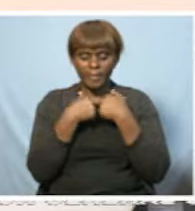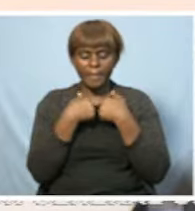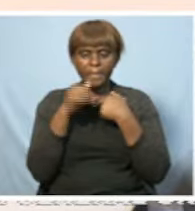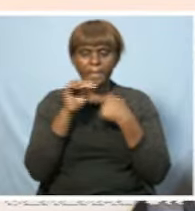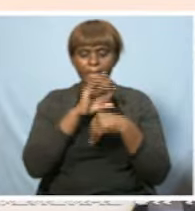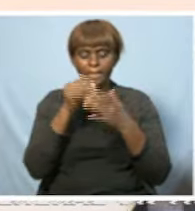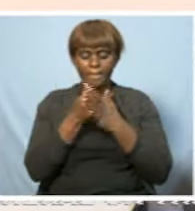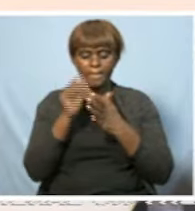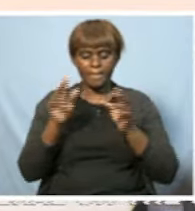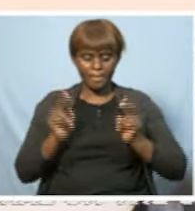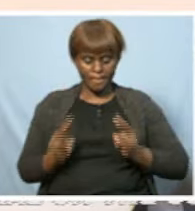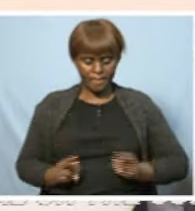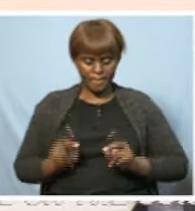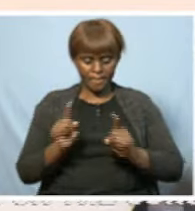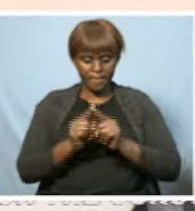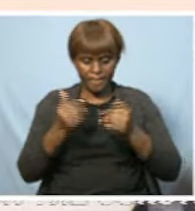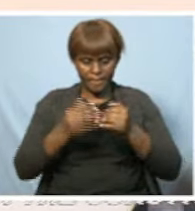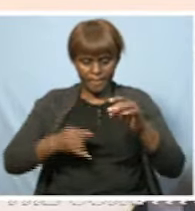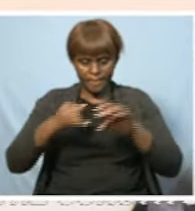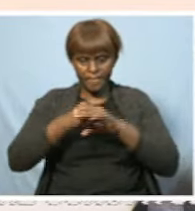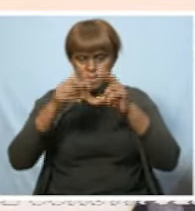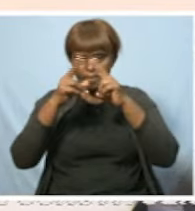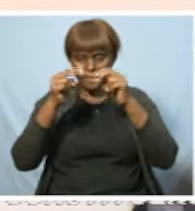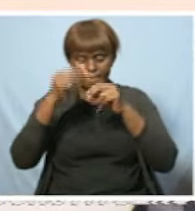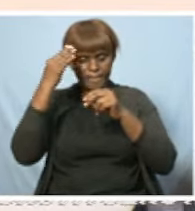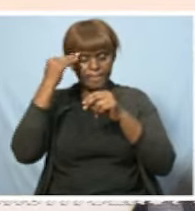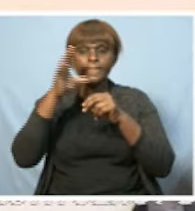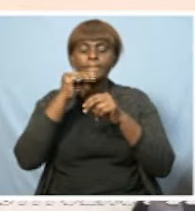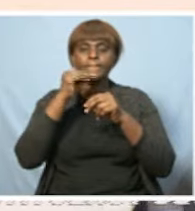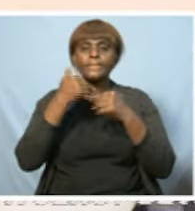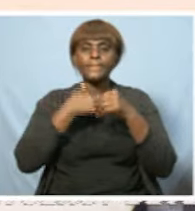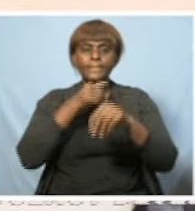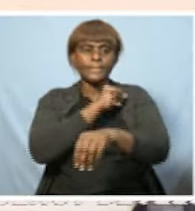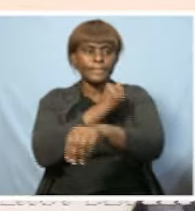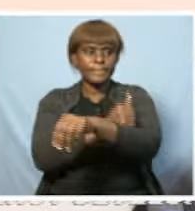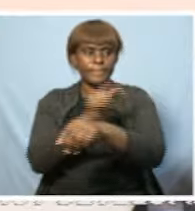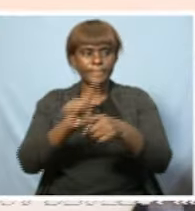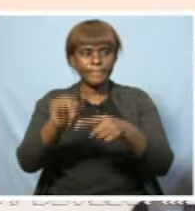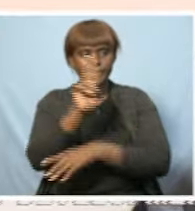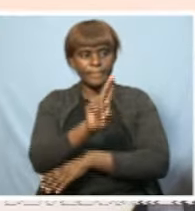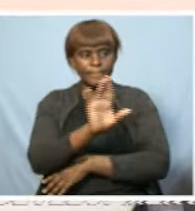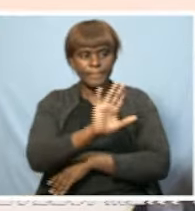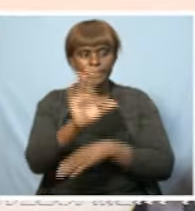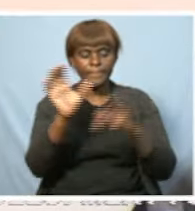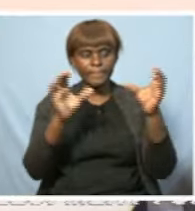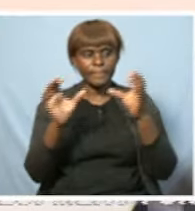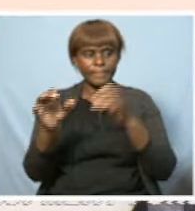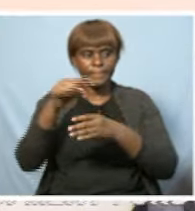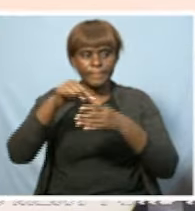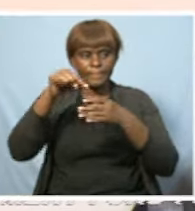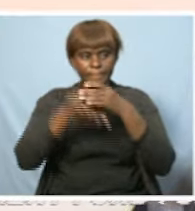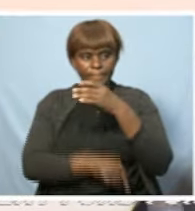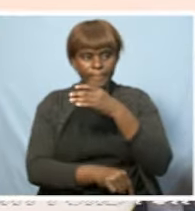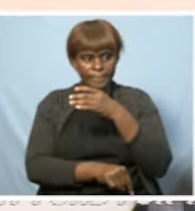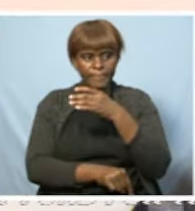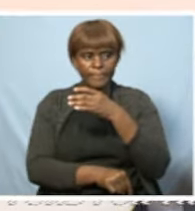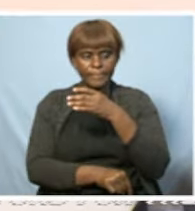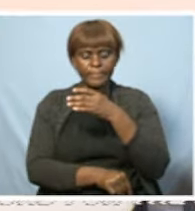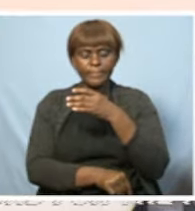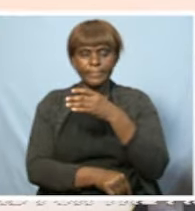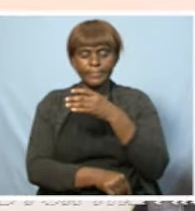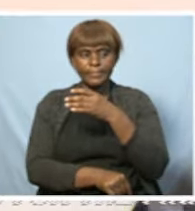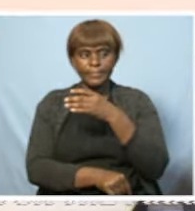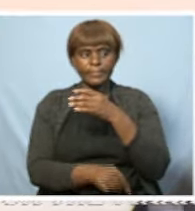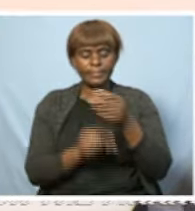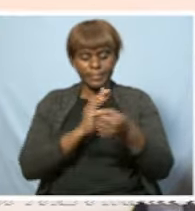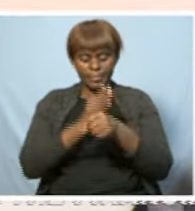health post and engage the village headman to obtain authority to use the existing community borehole. Upon obtaining the